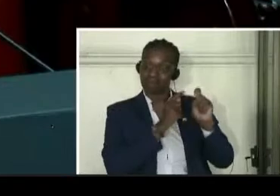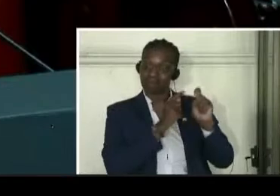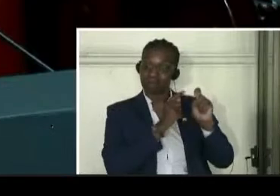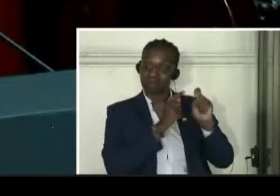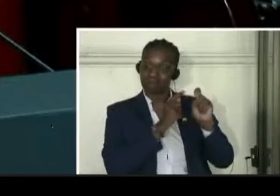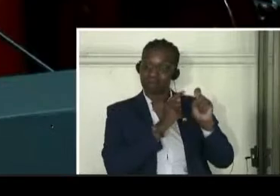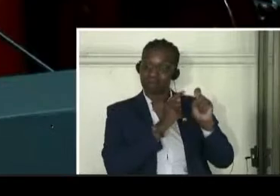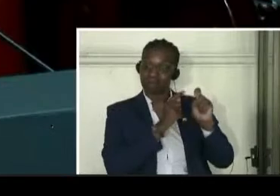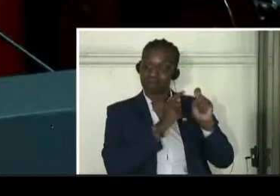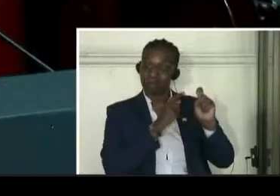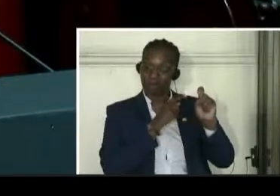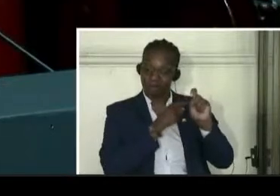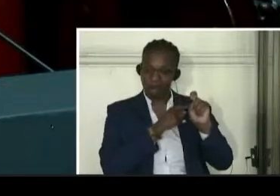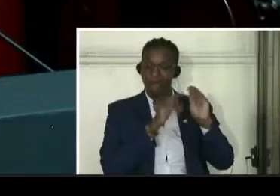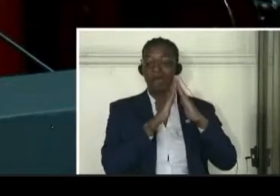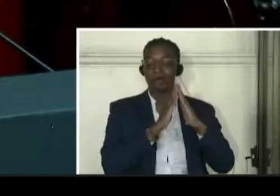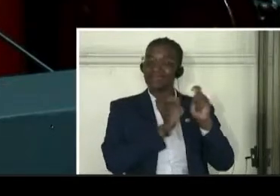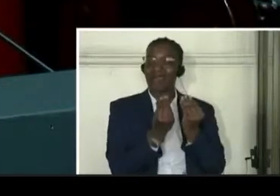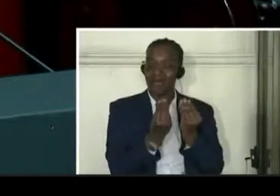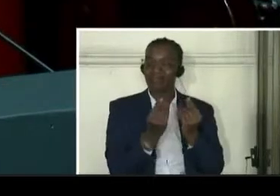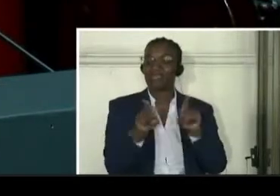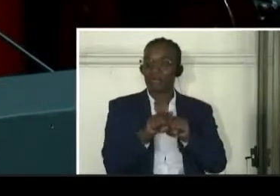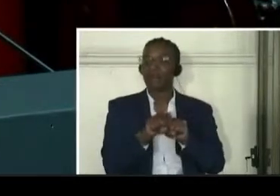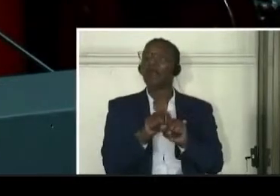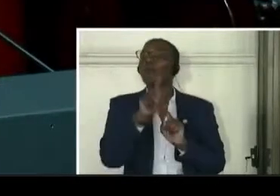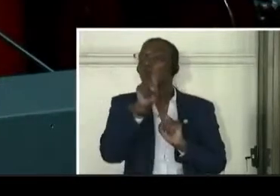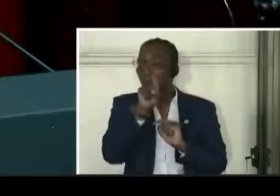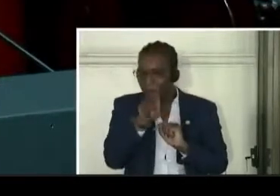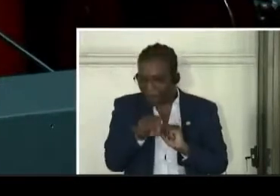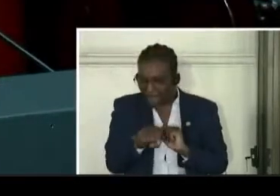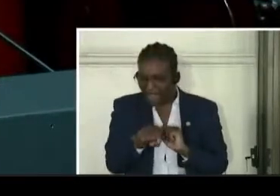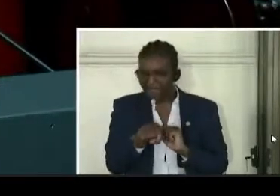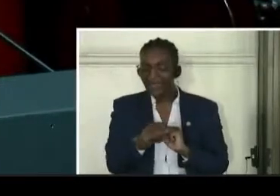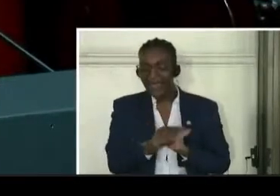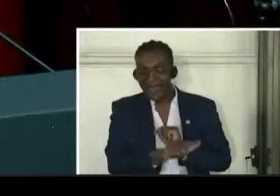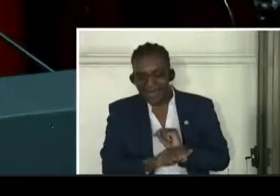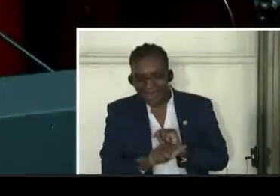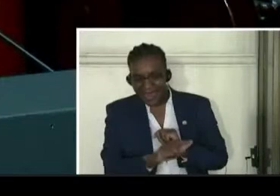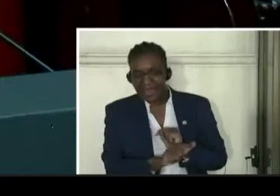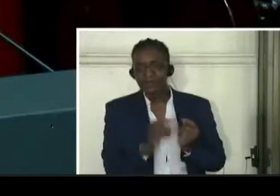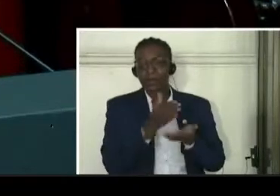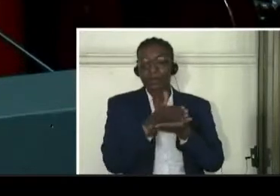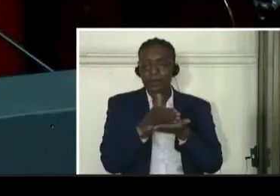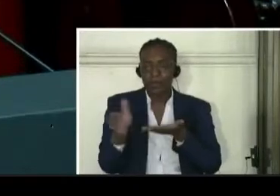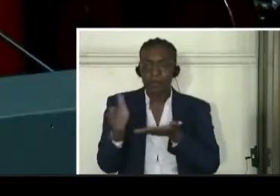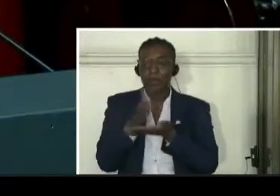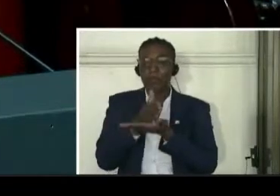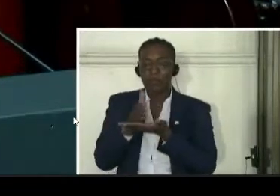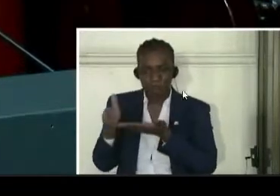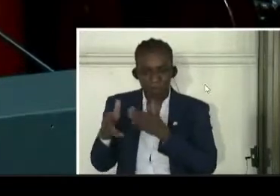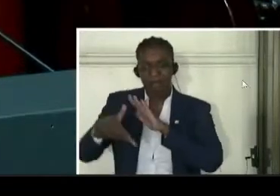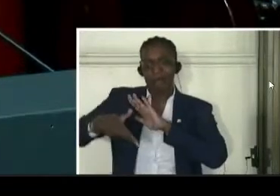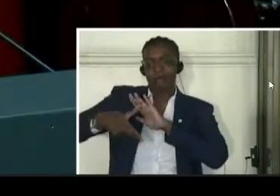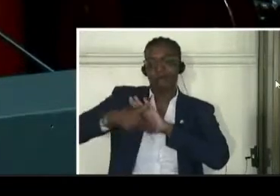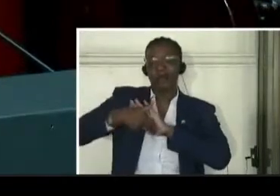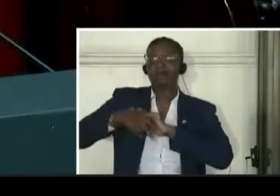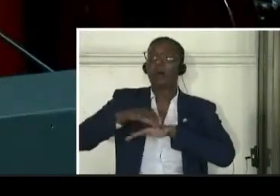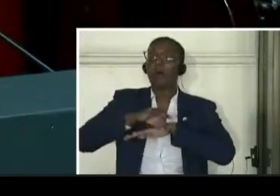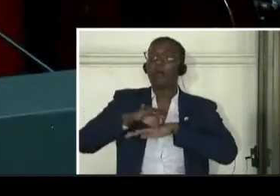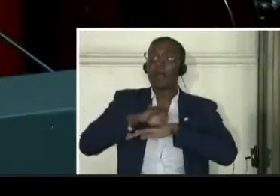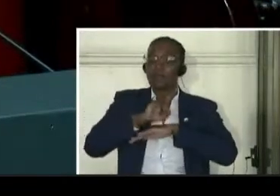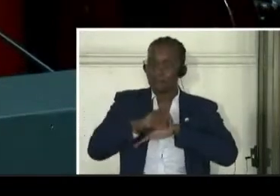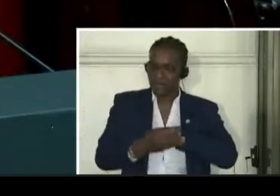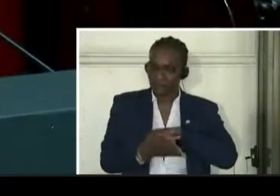contained. Shacks need to be numbered. There needs to be some land invasion legislation in place. Now,